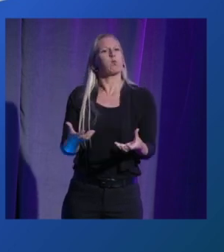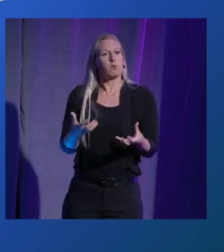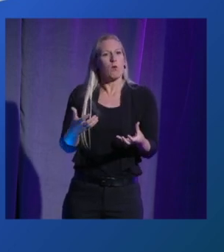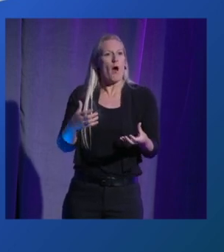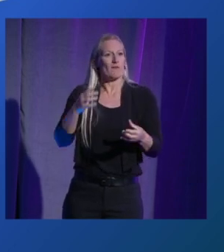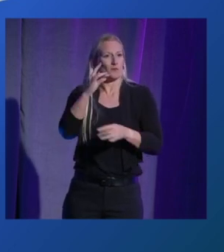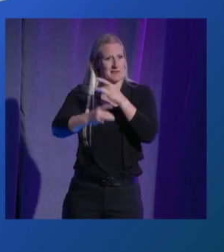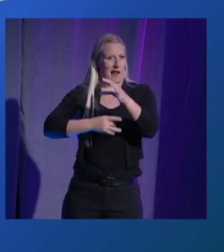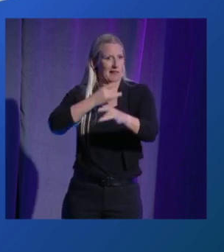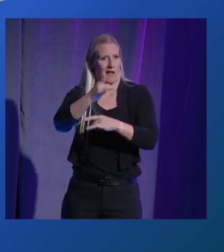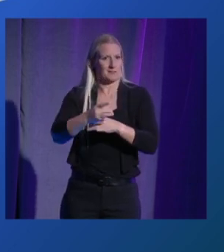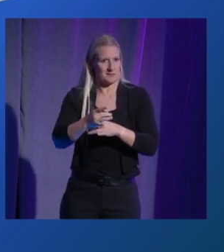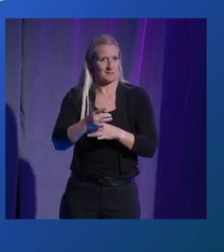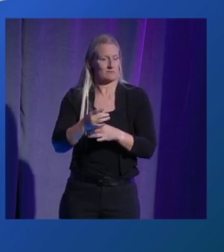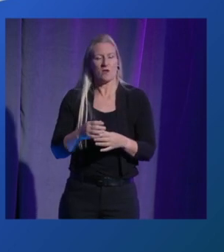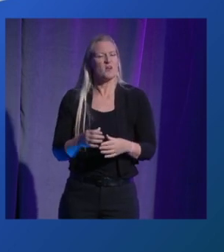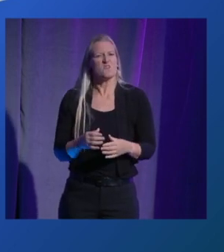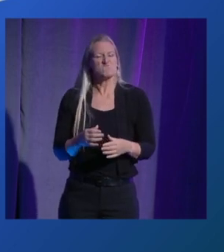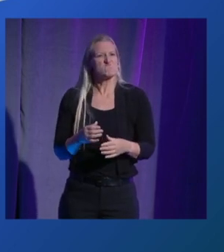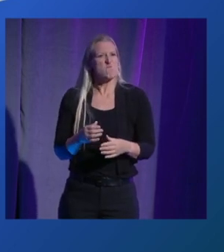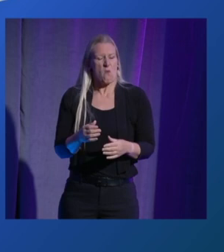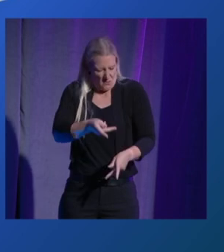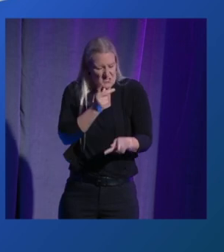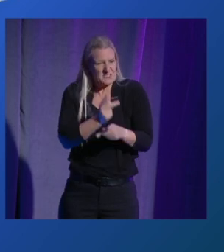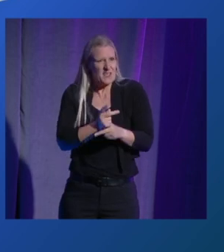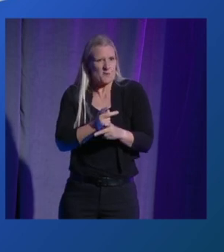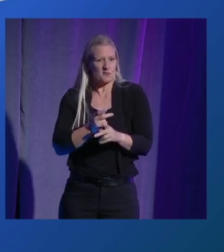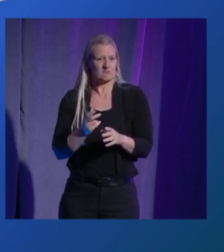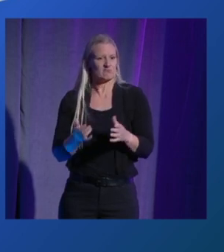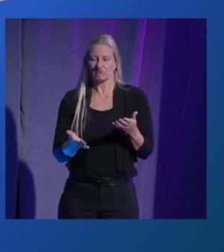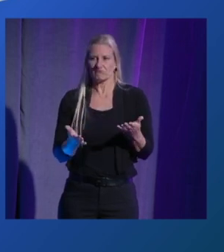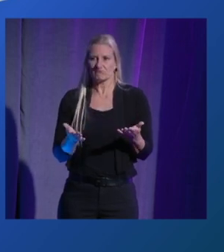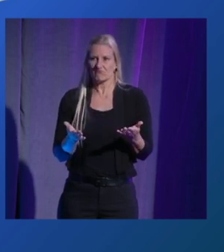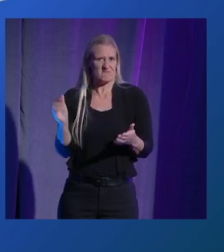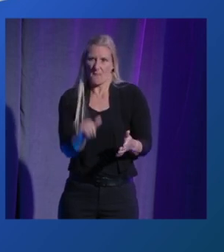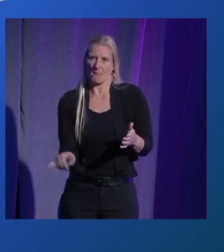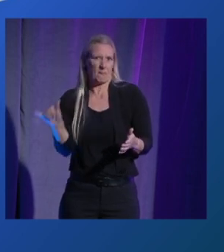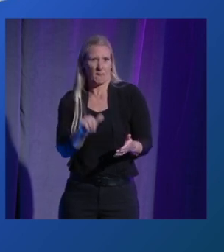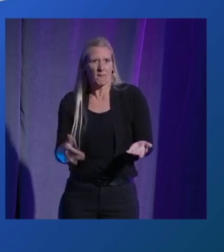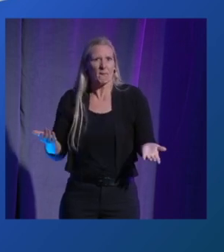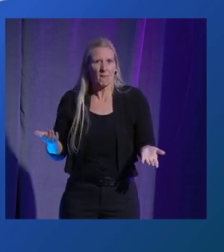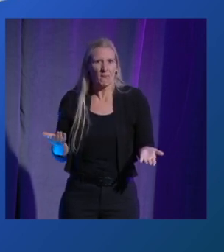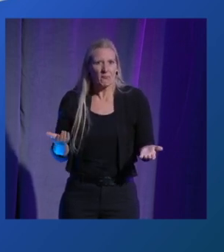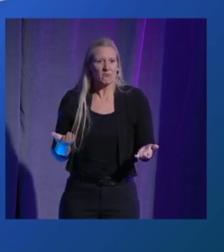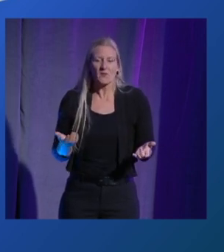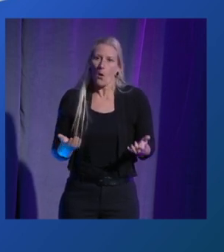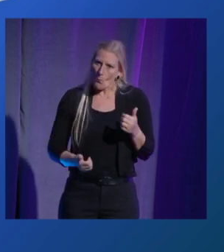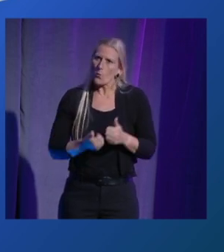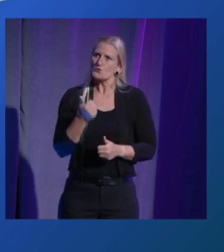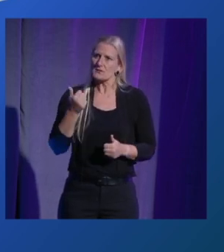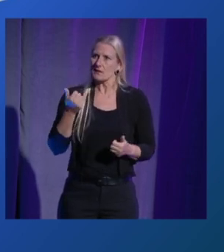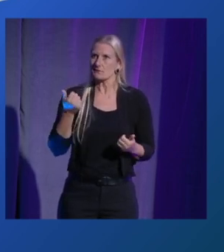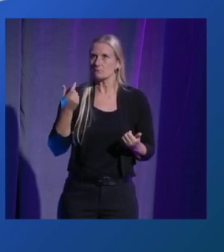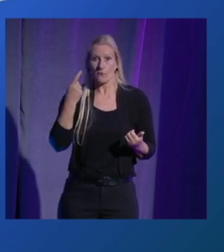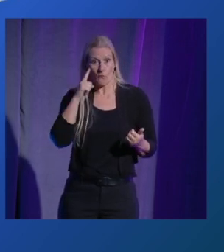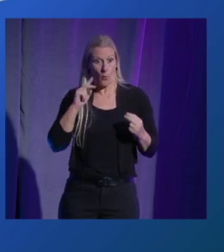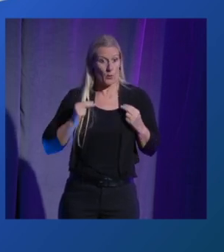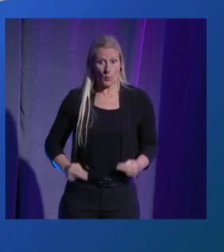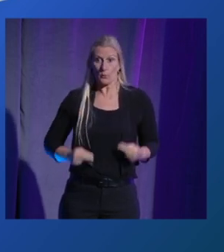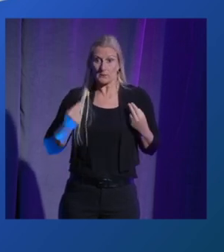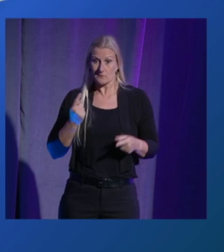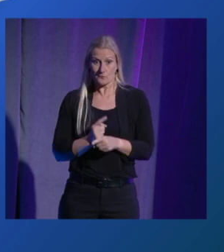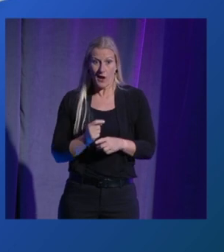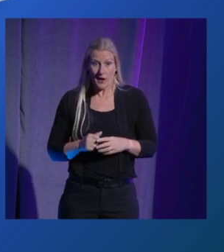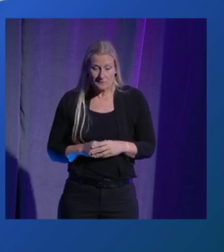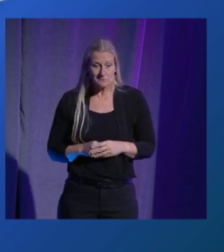intelligence it's still kind of hey we're going to our satellites are still going to be mostly for humans right and you know because some of